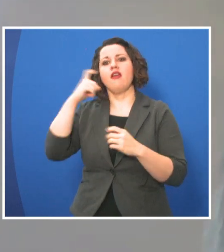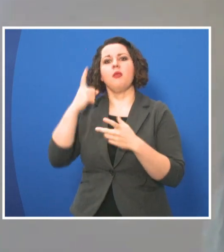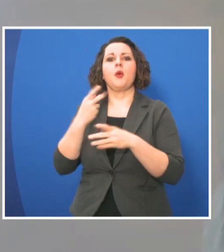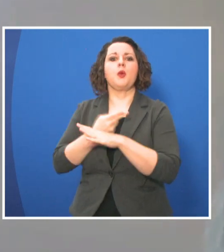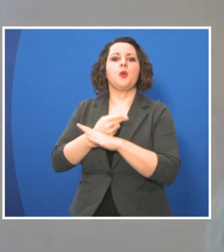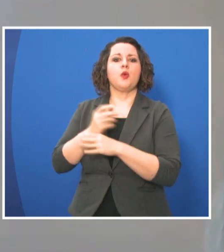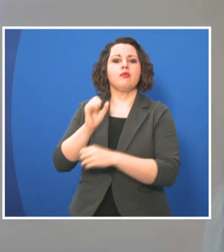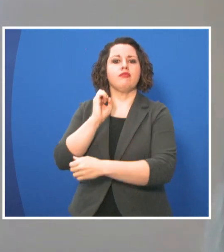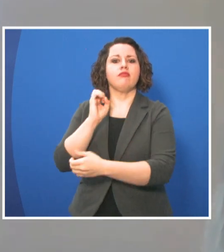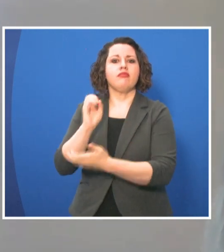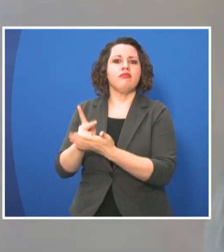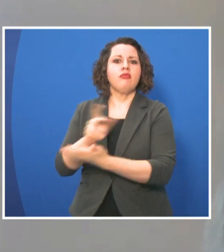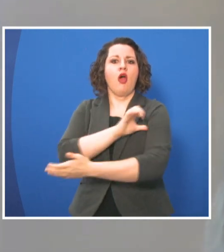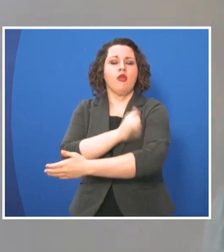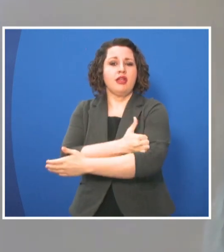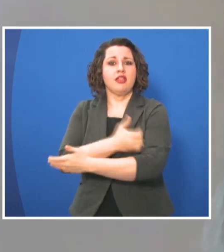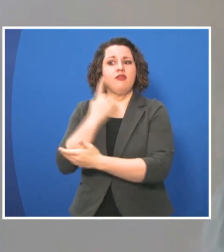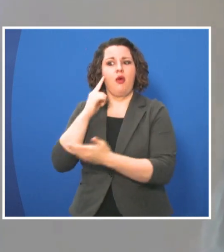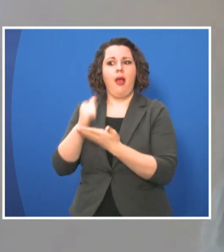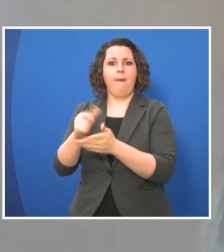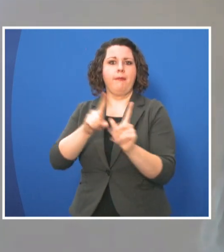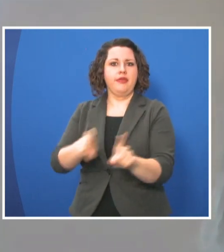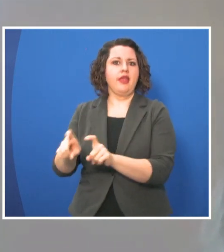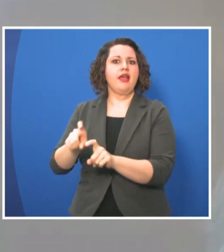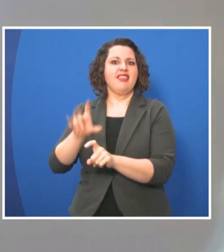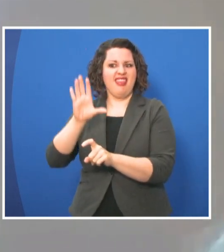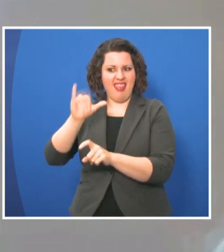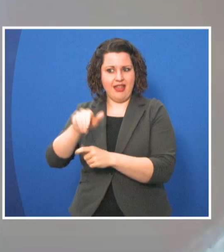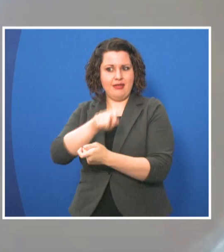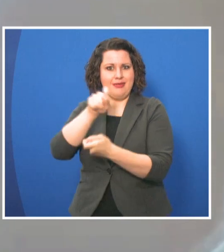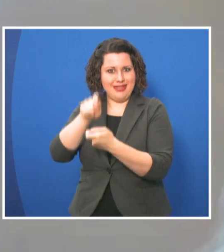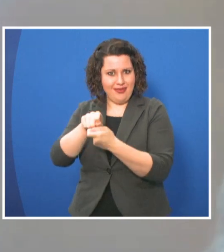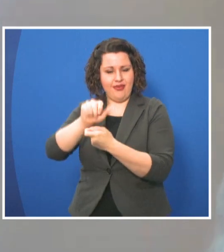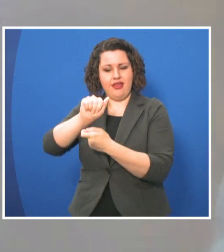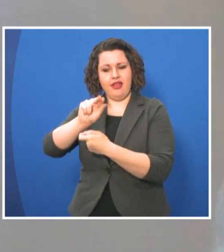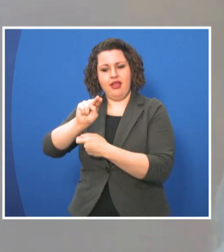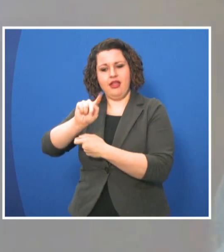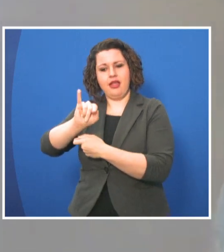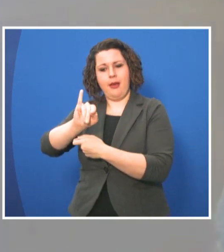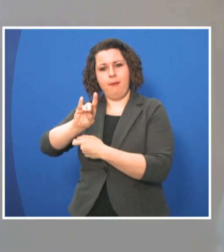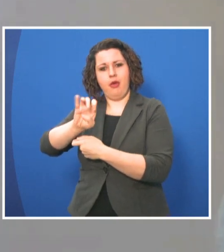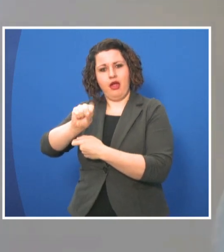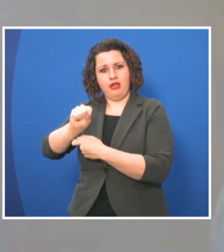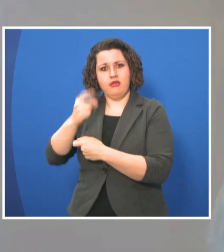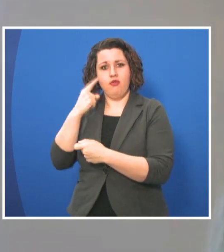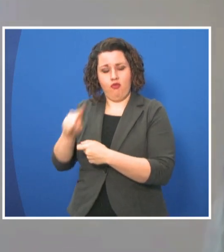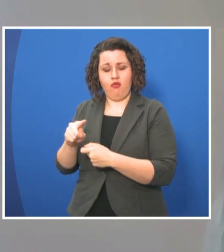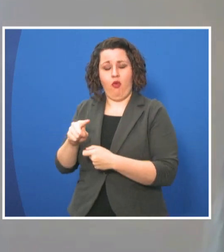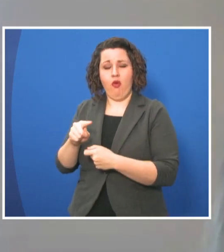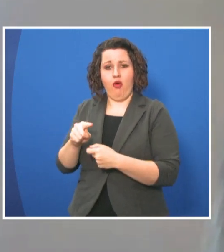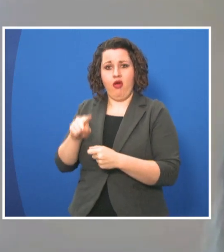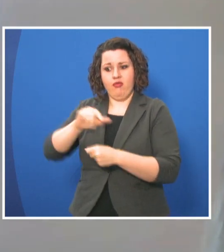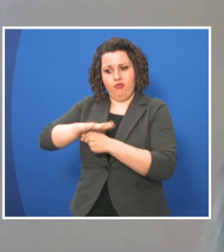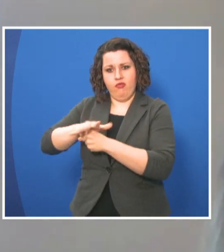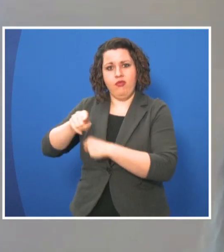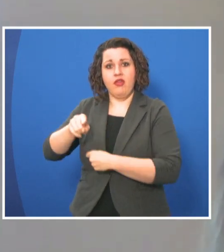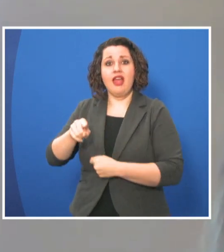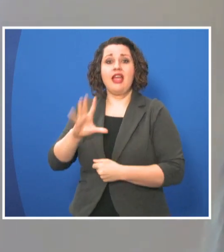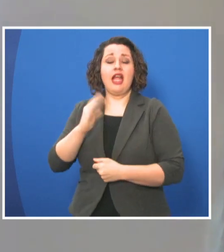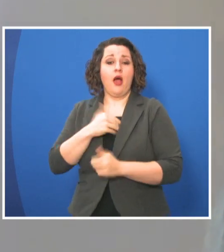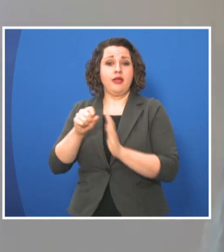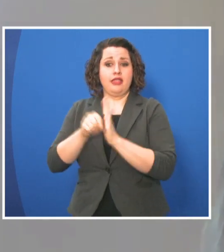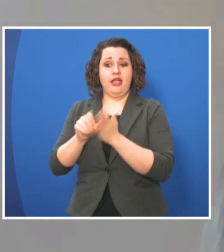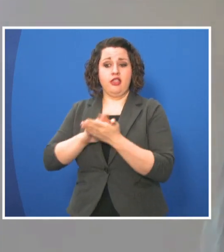approvals for tests to help detect these kinds of antibodies. And our own state hygienic laboratory is using one of these